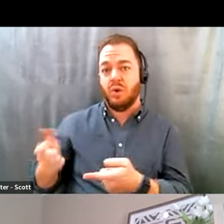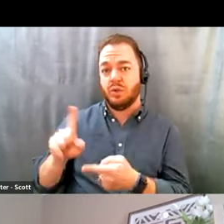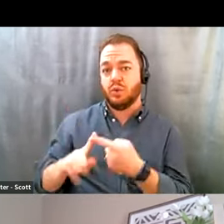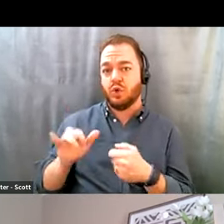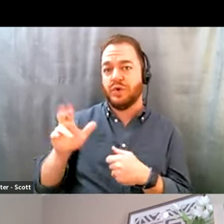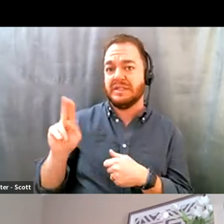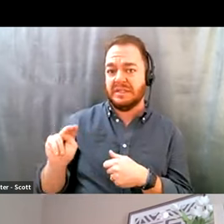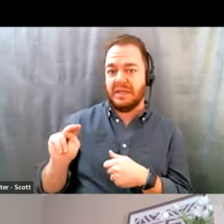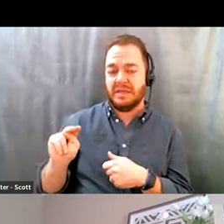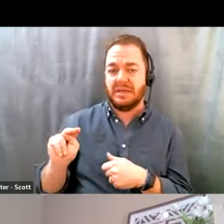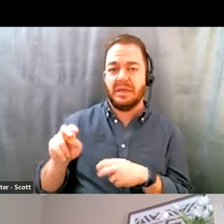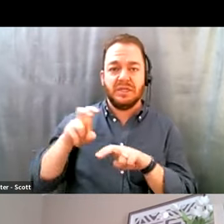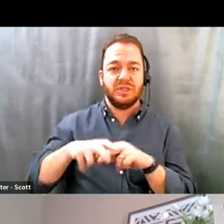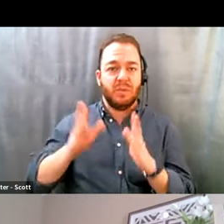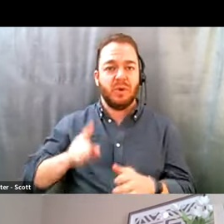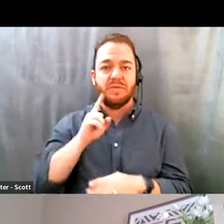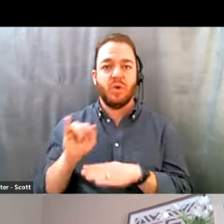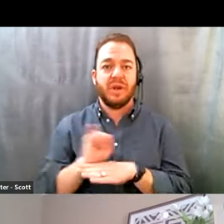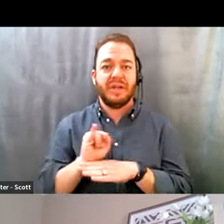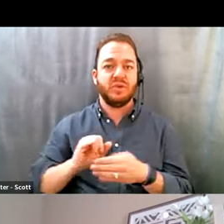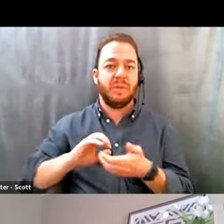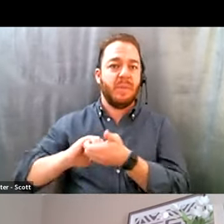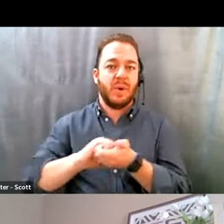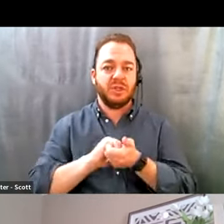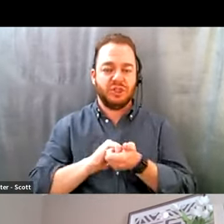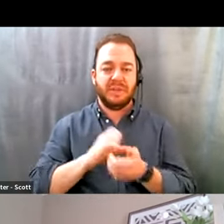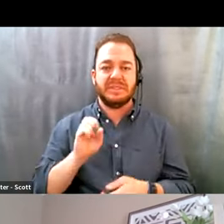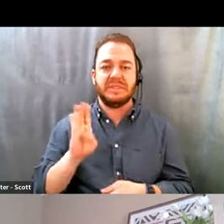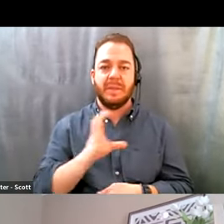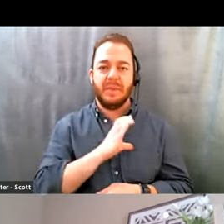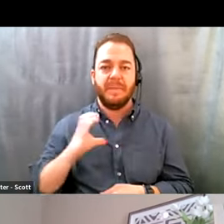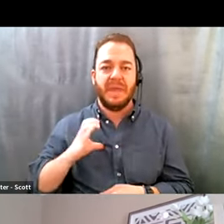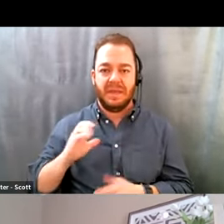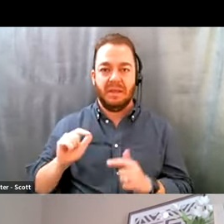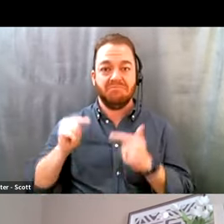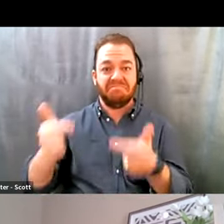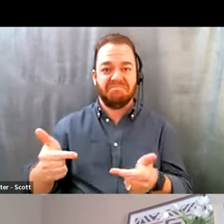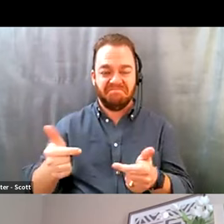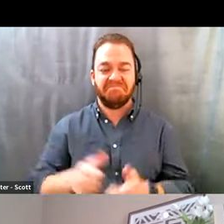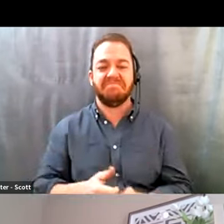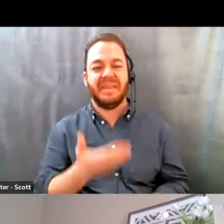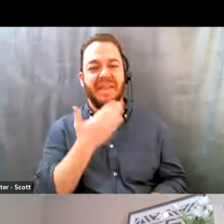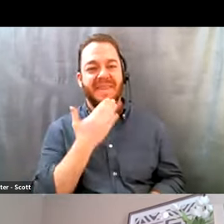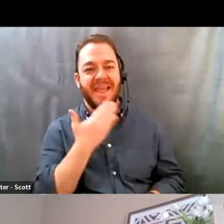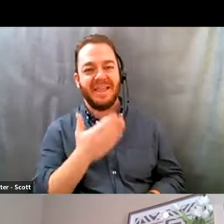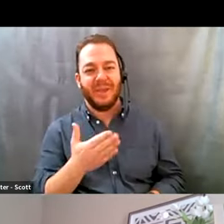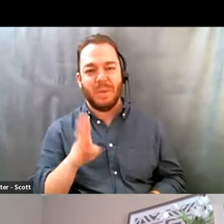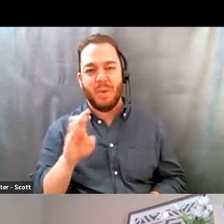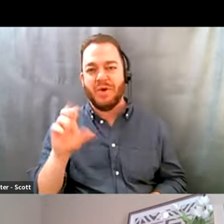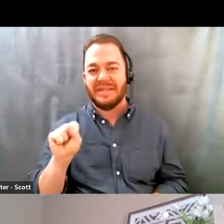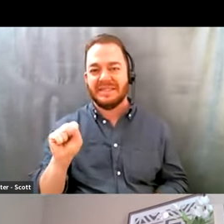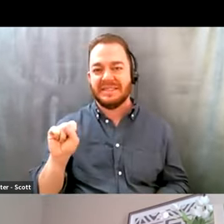Siever, our chair of the Industry Partnership Subcommittee for the GAFAC. Kristen, it's all yours. Great. Thank you, Boris and